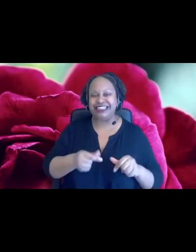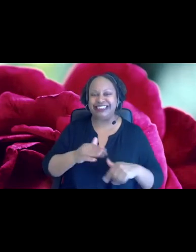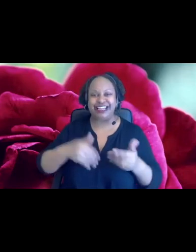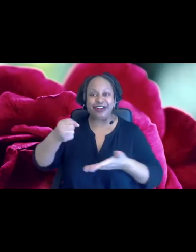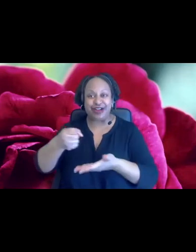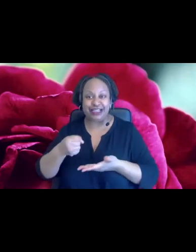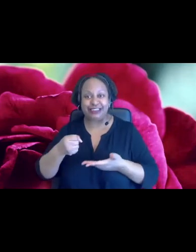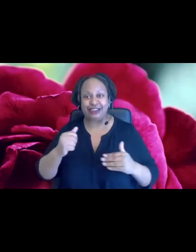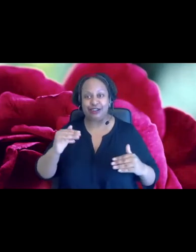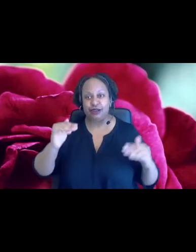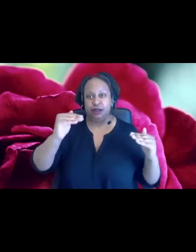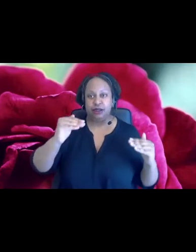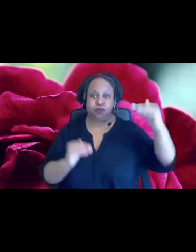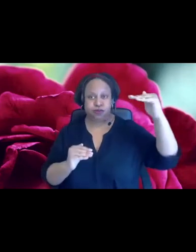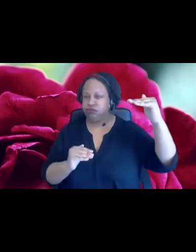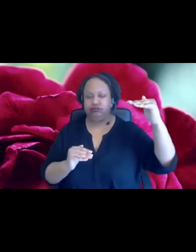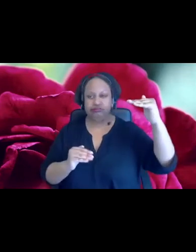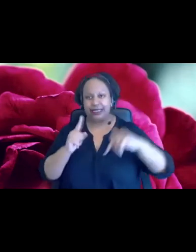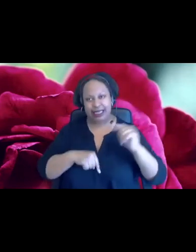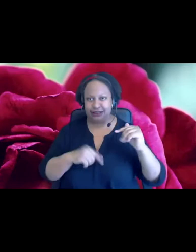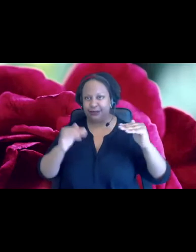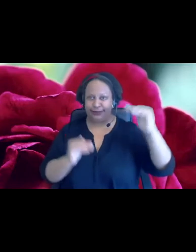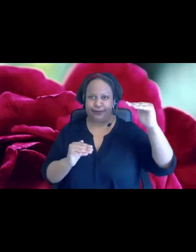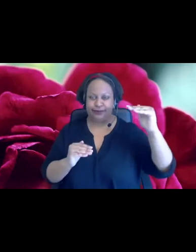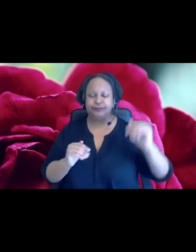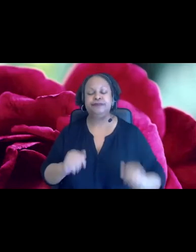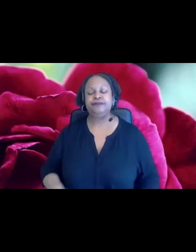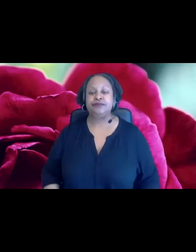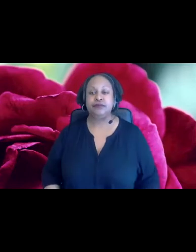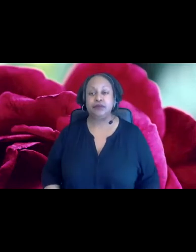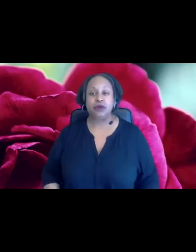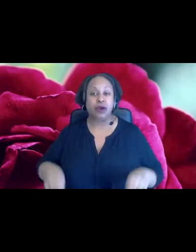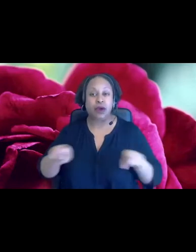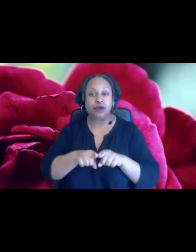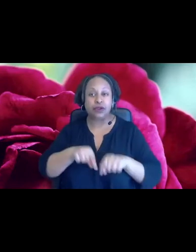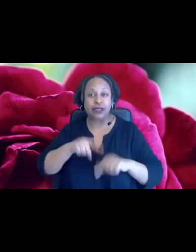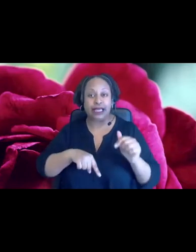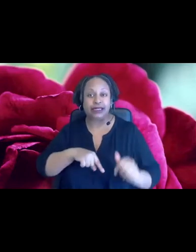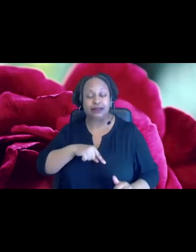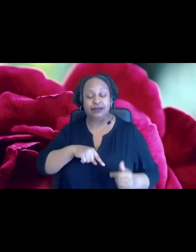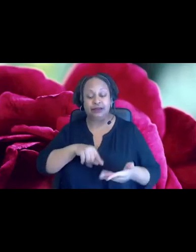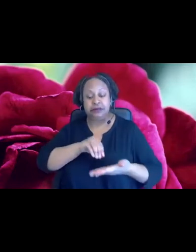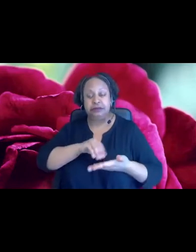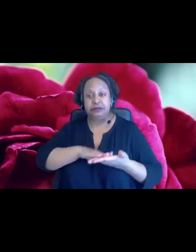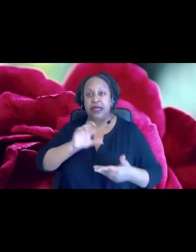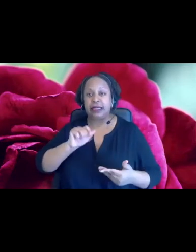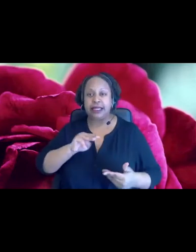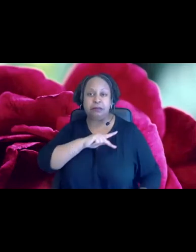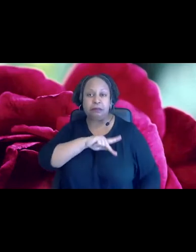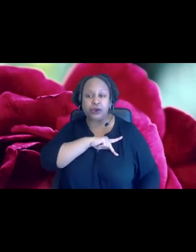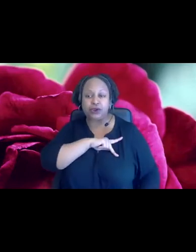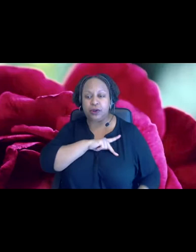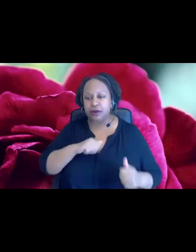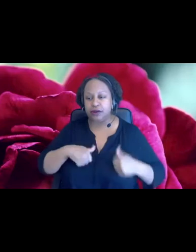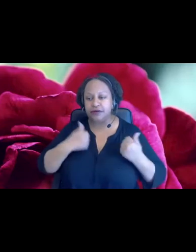You also cannot claim personal living expenses or amounts